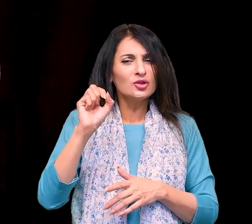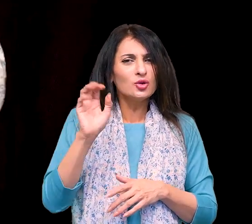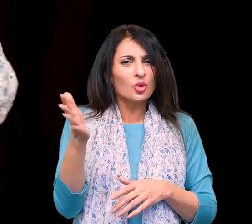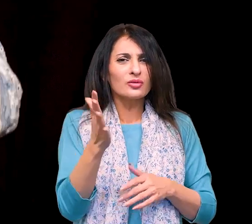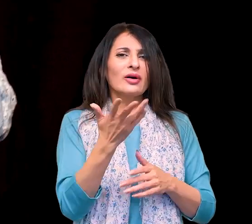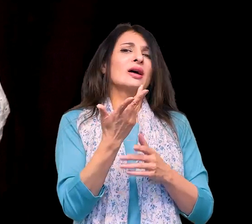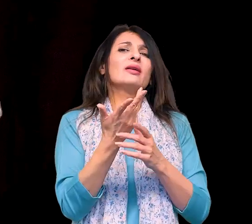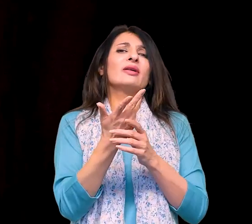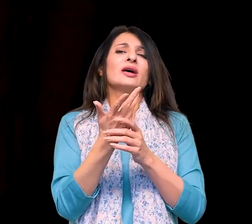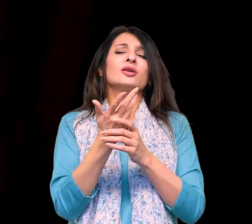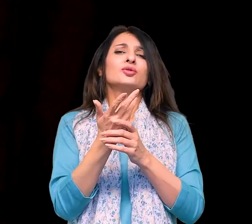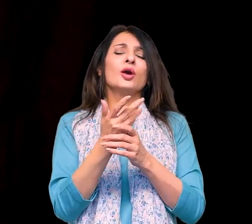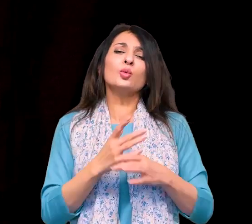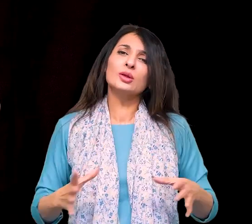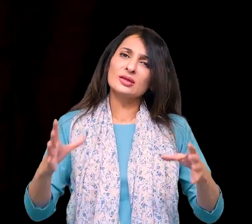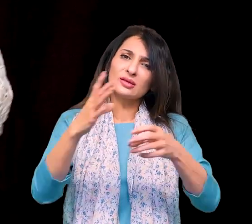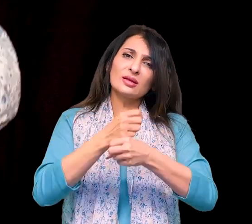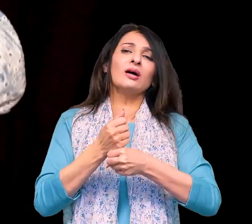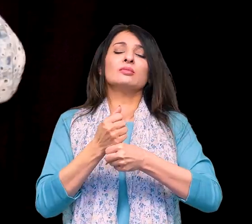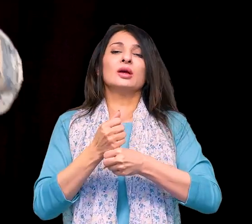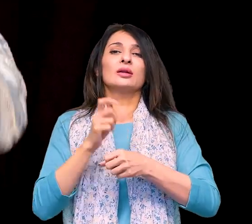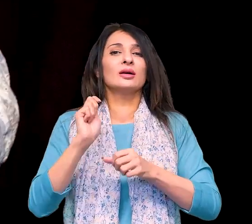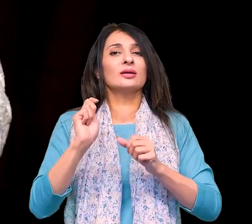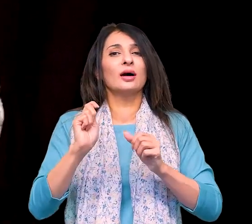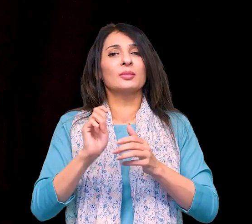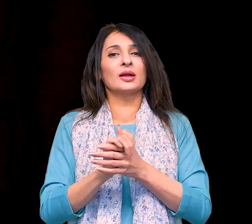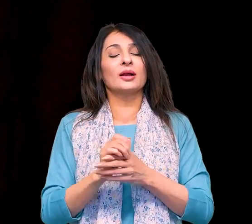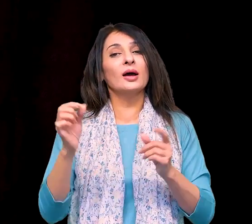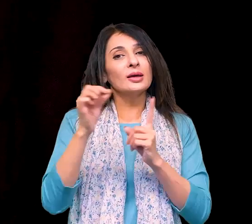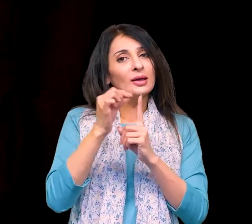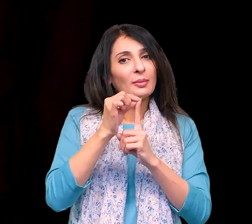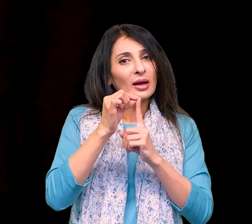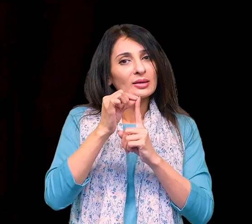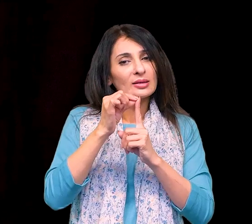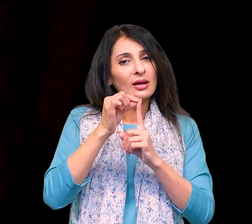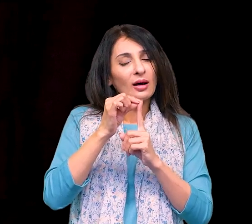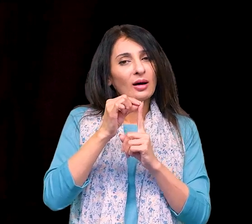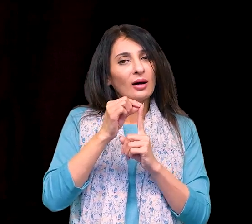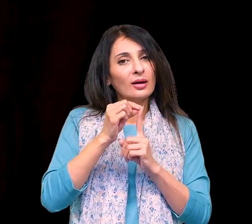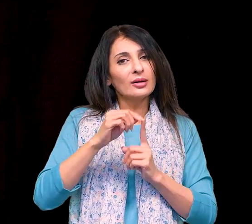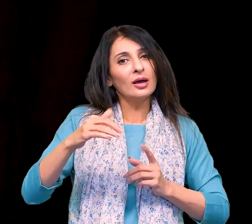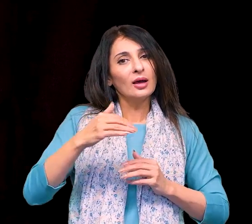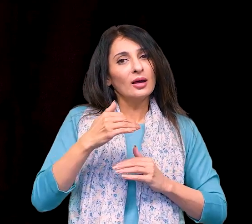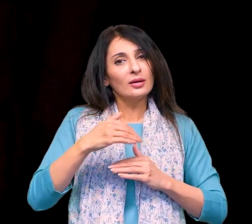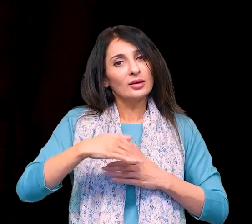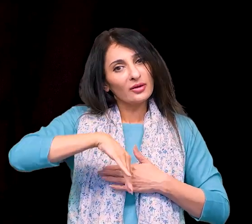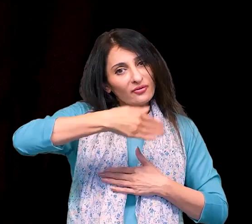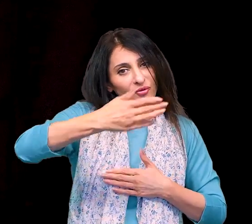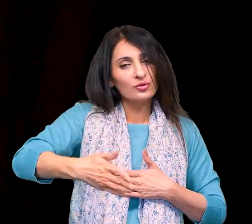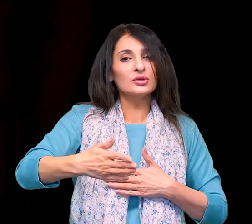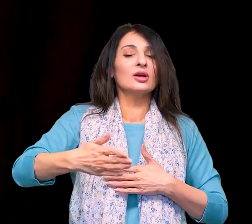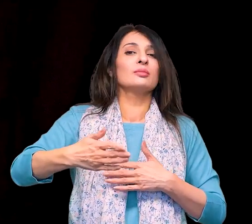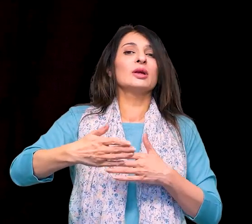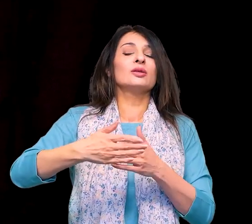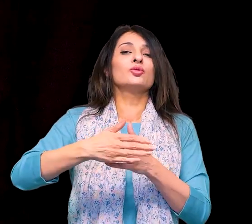time. All that we need to do to really help Pakistan step into the future is